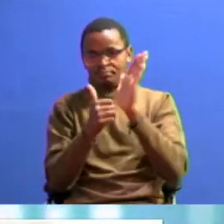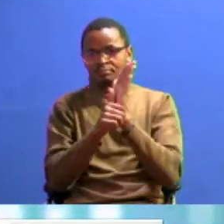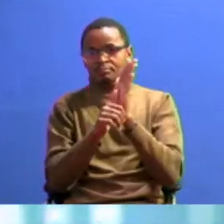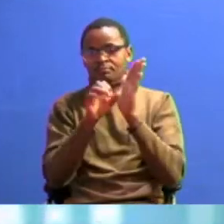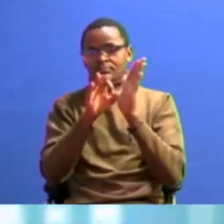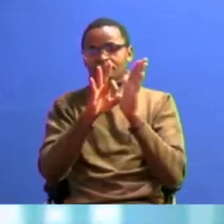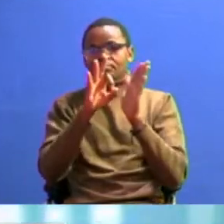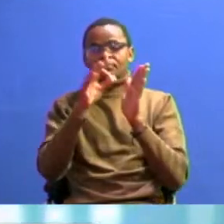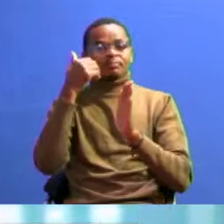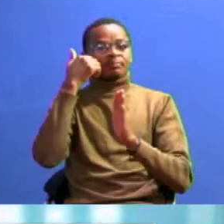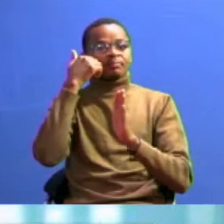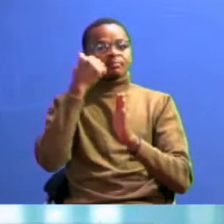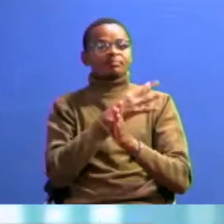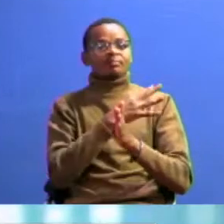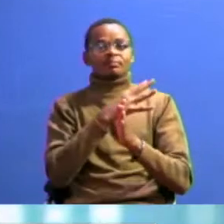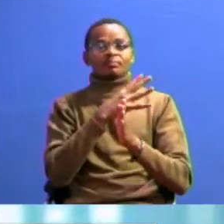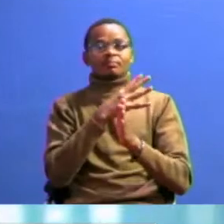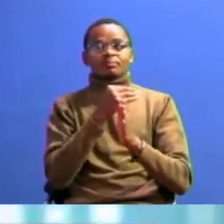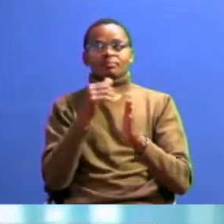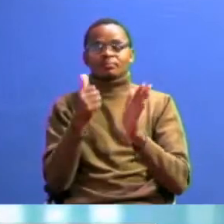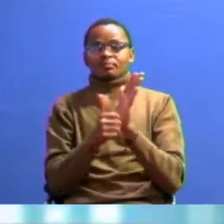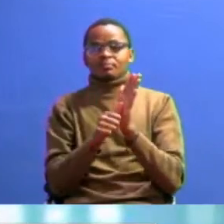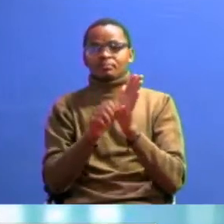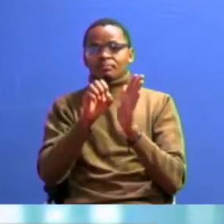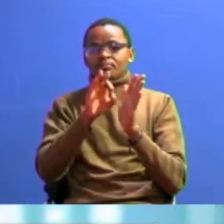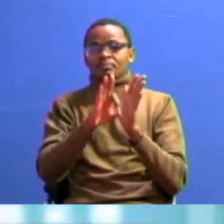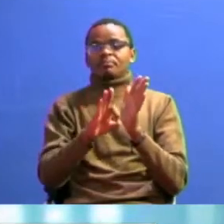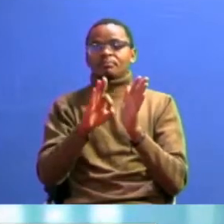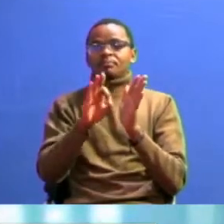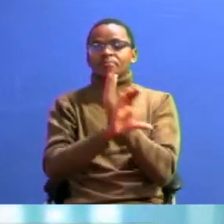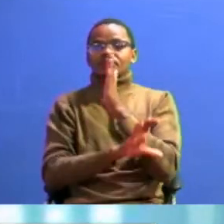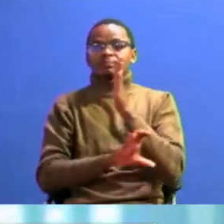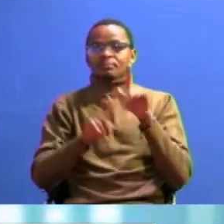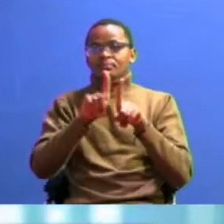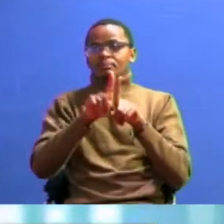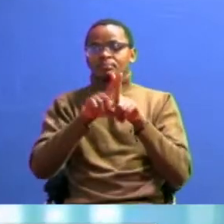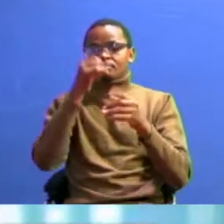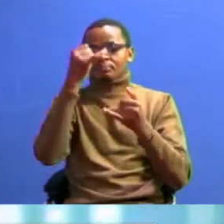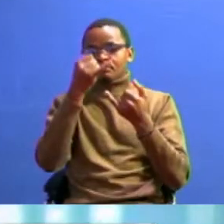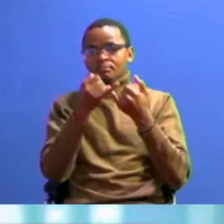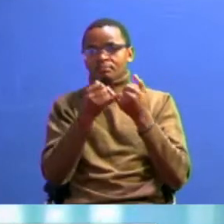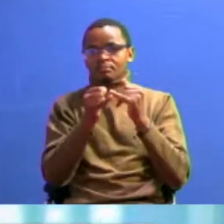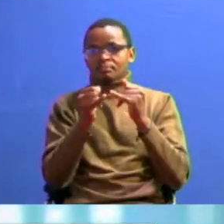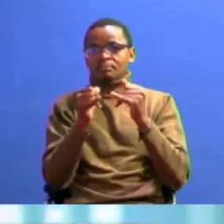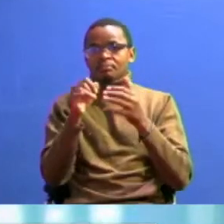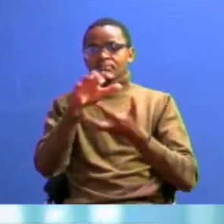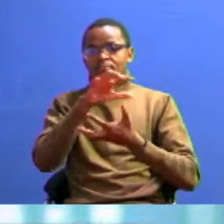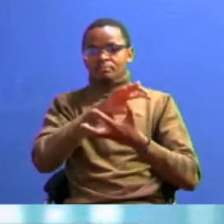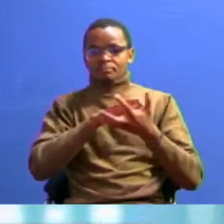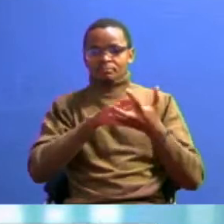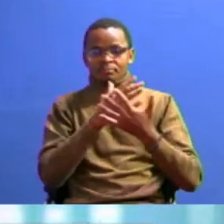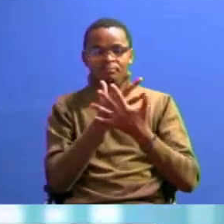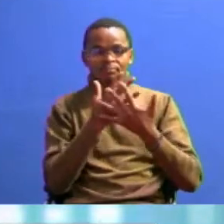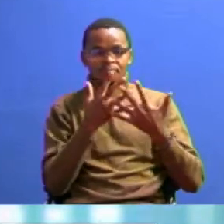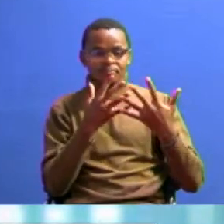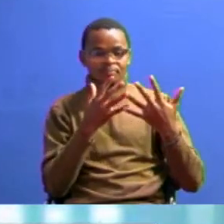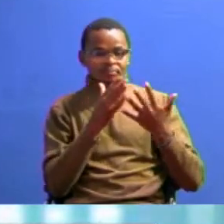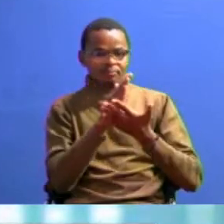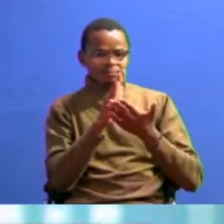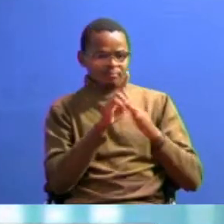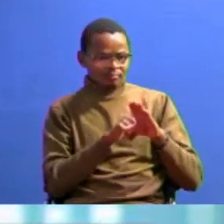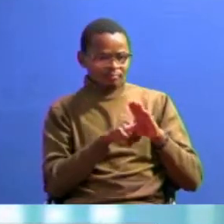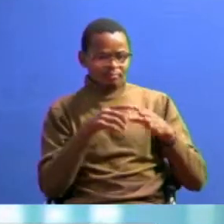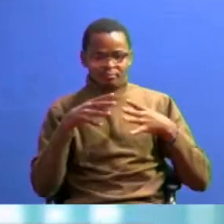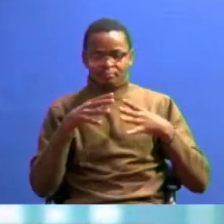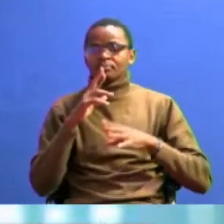of the disease and worsen the problem of the substance use. And so finally, you end up complicating the matter. Sometimes you find